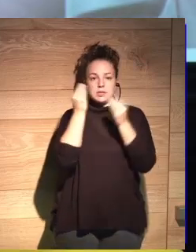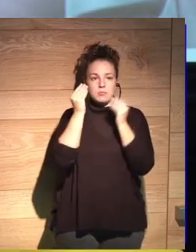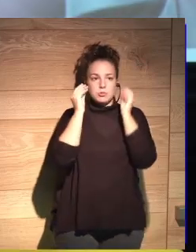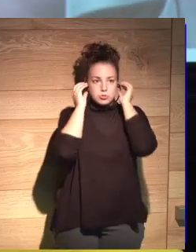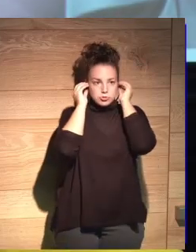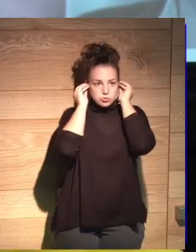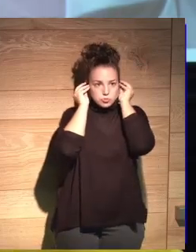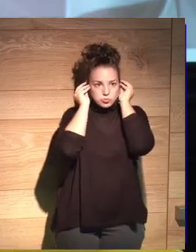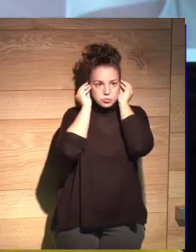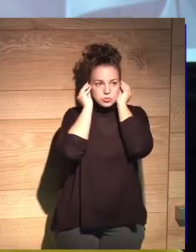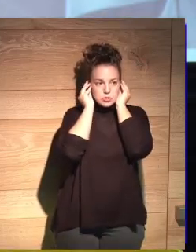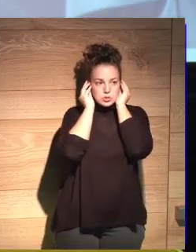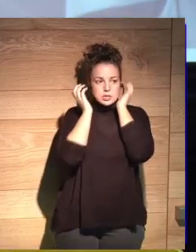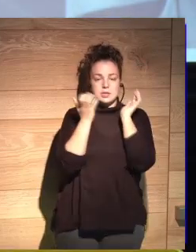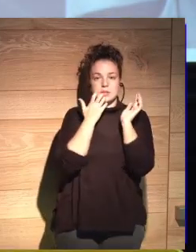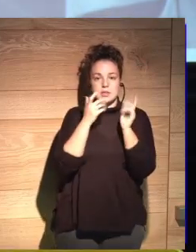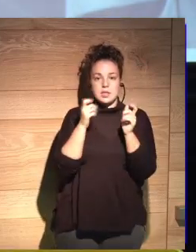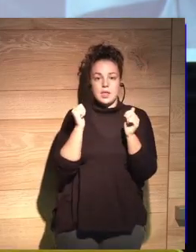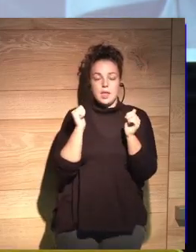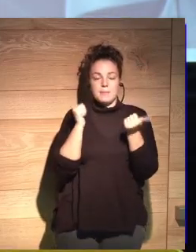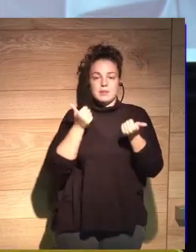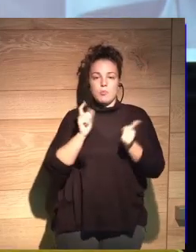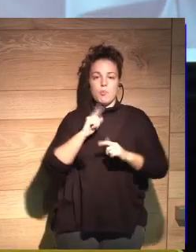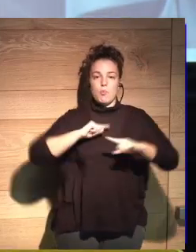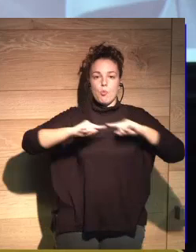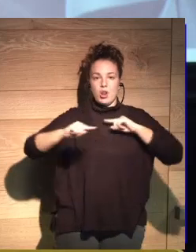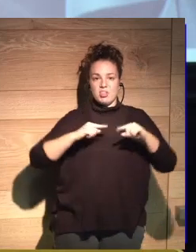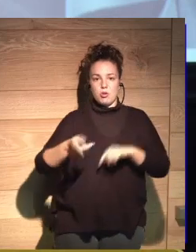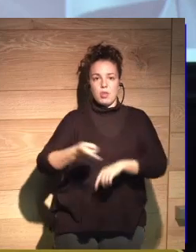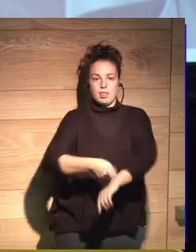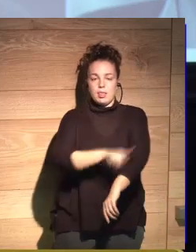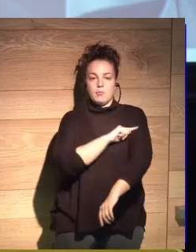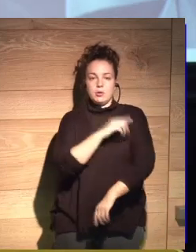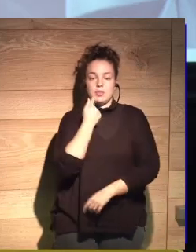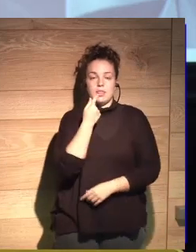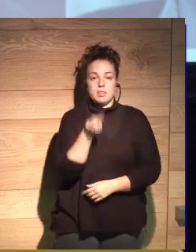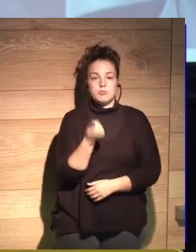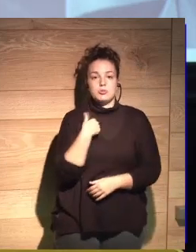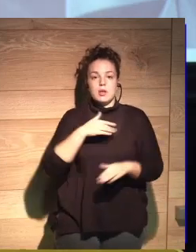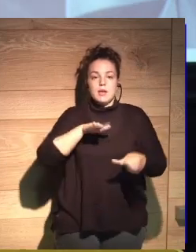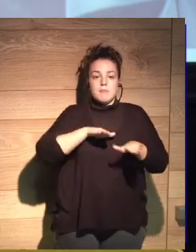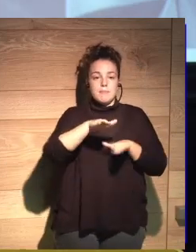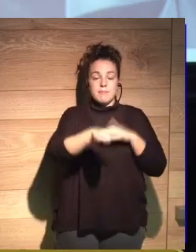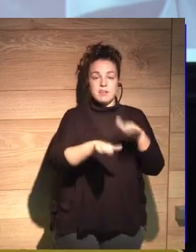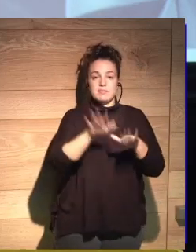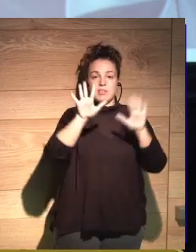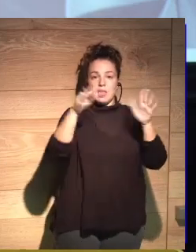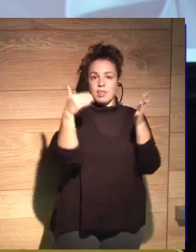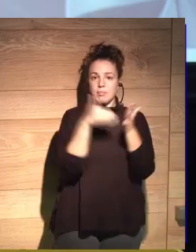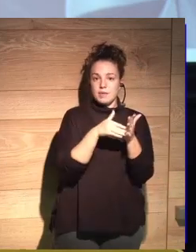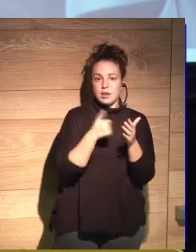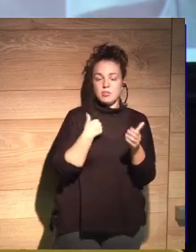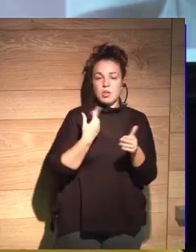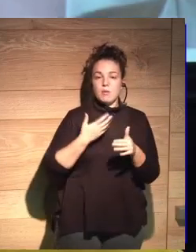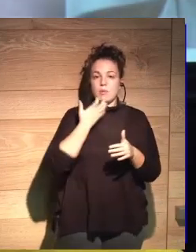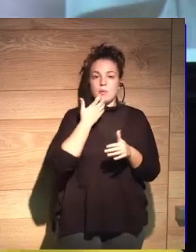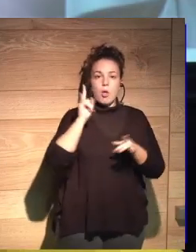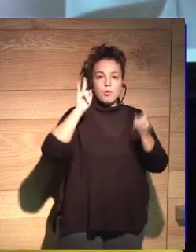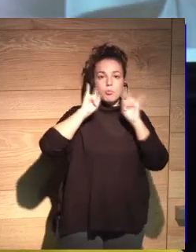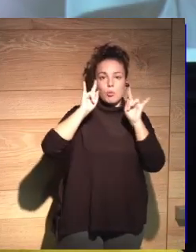do? If you have walked 10,000 steps, they bleep or vibrate, and you feel very happy. This